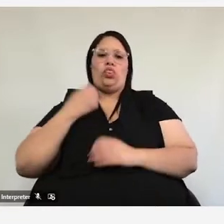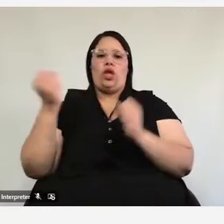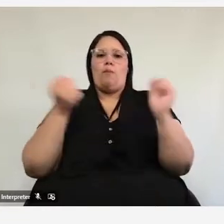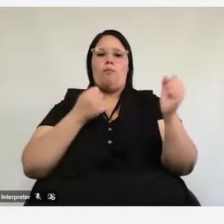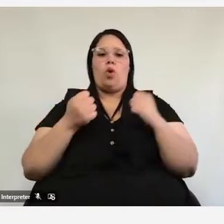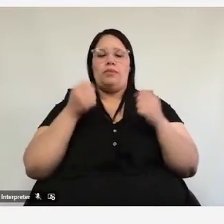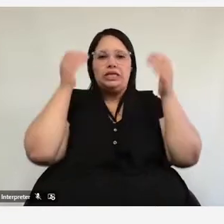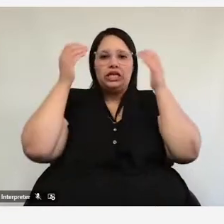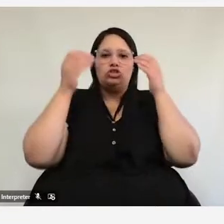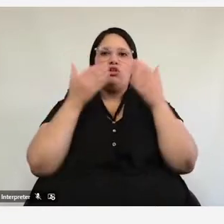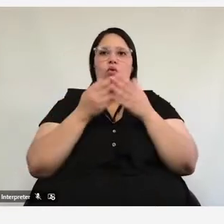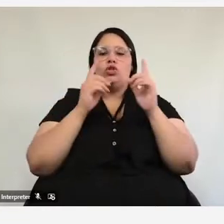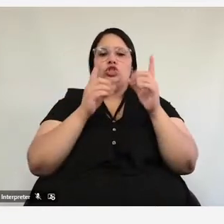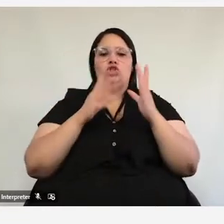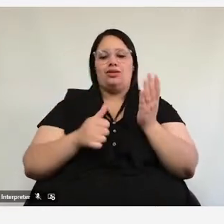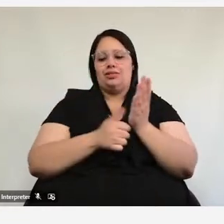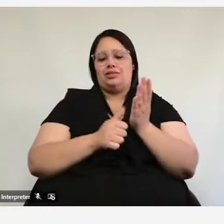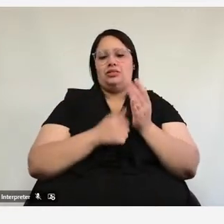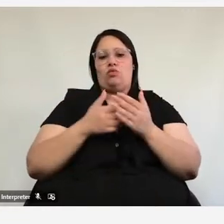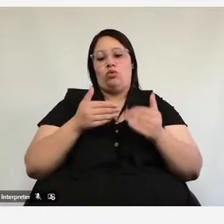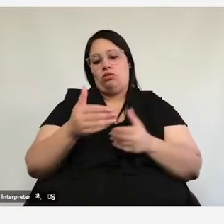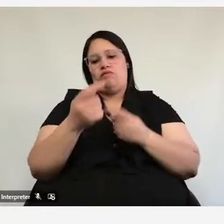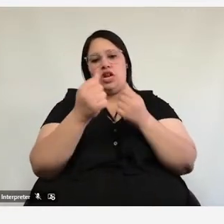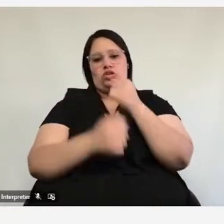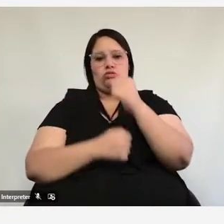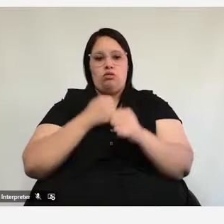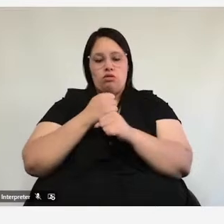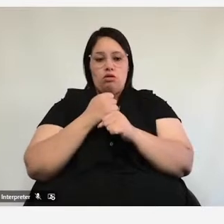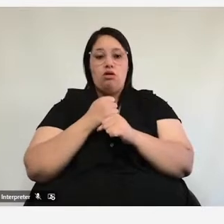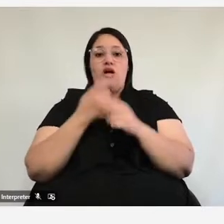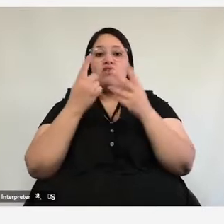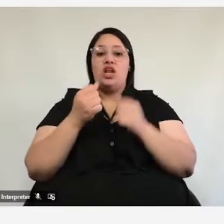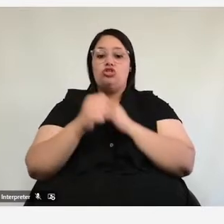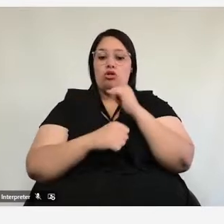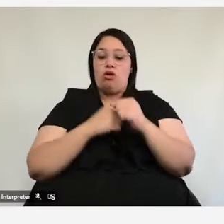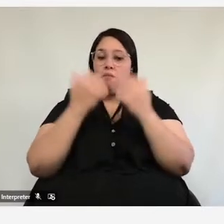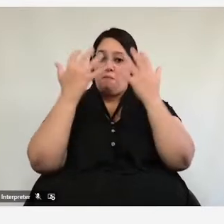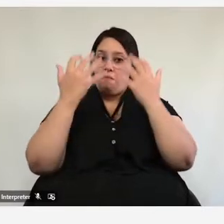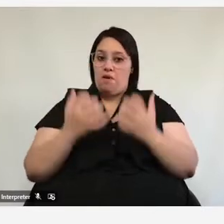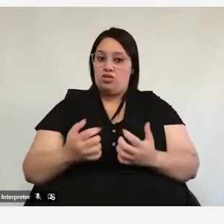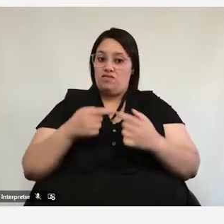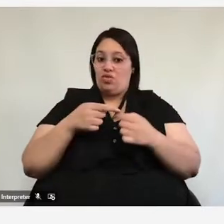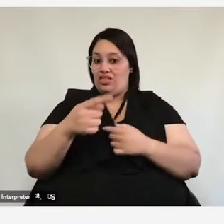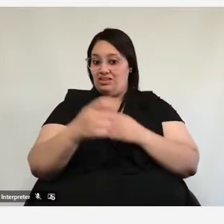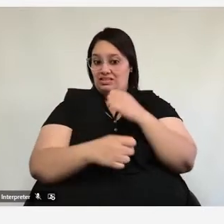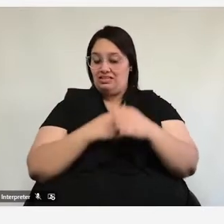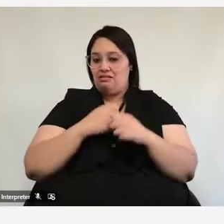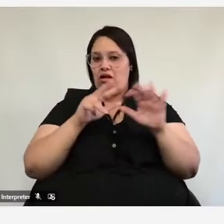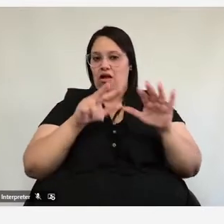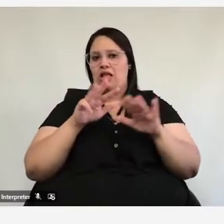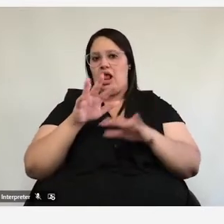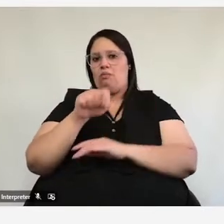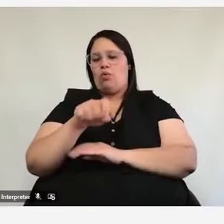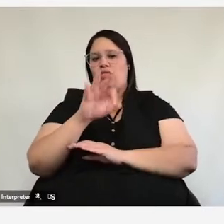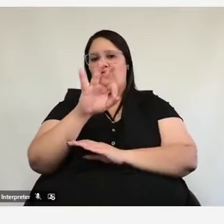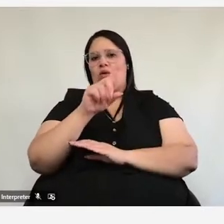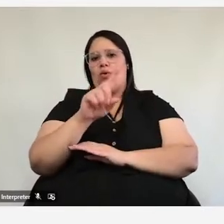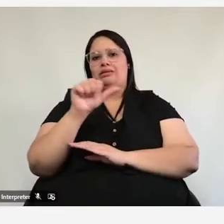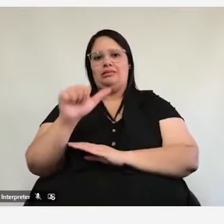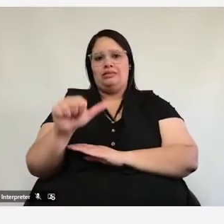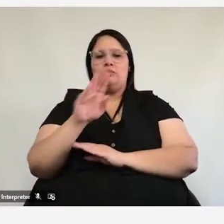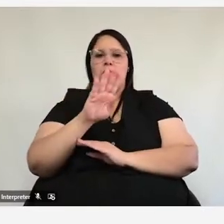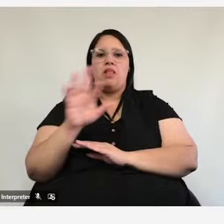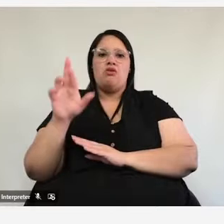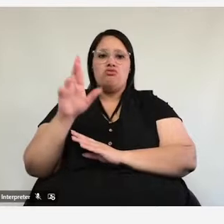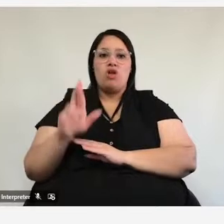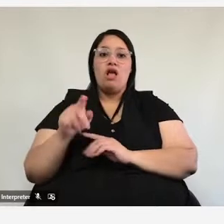teacher assistants for this financial year. Our financial year budget for this year is 89.316 billion rand,